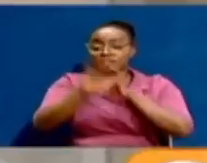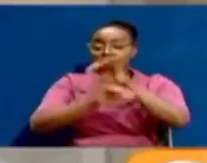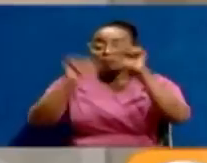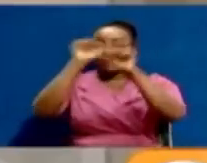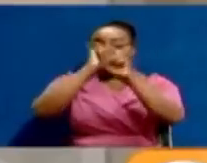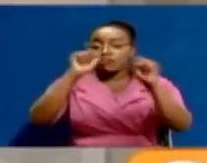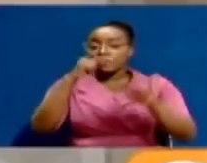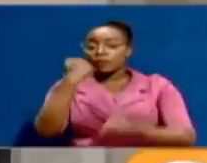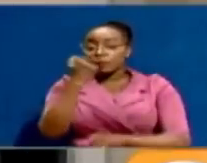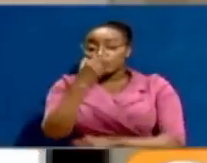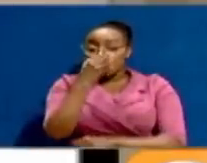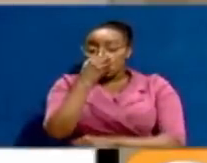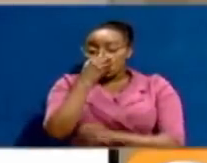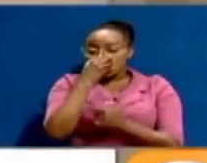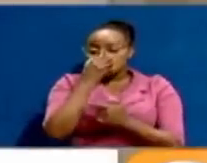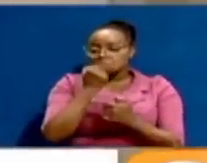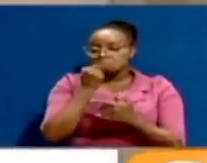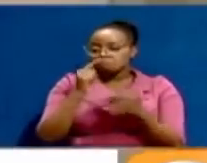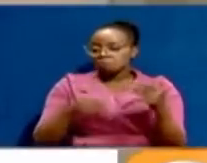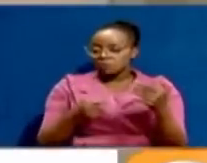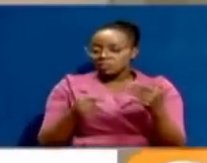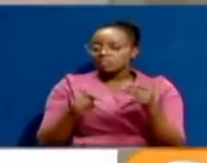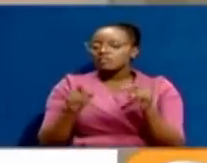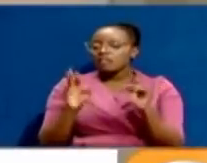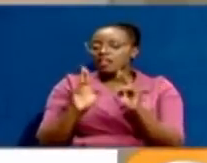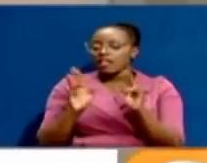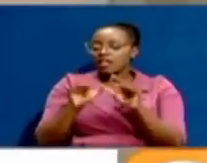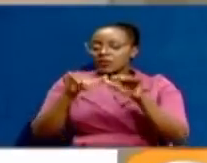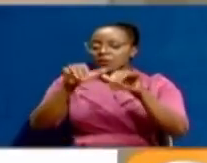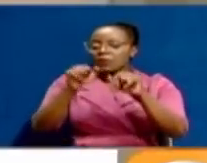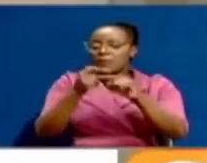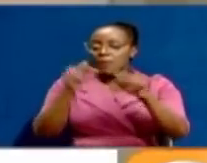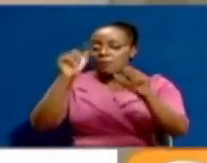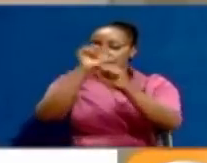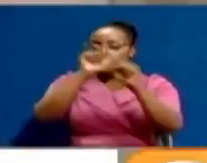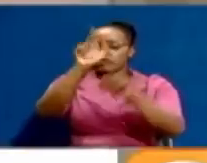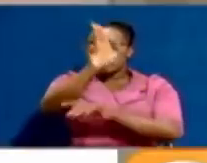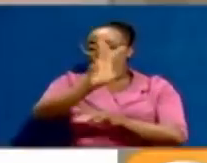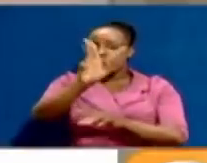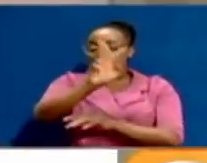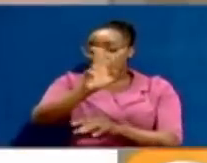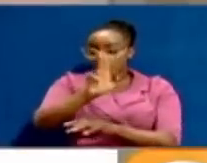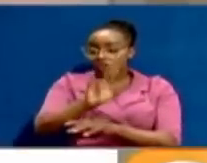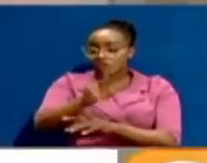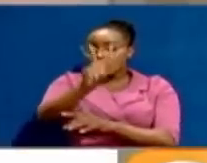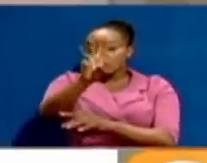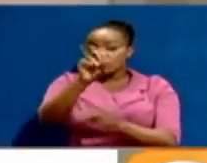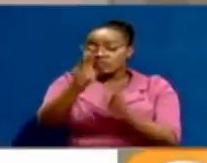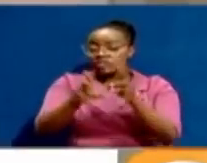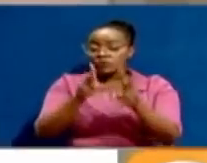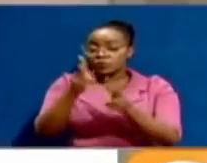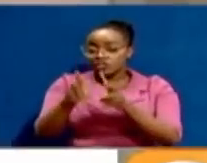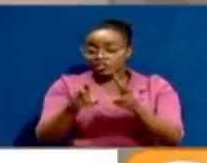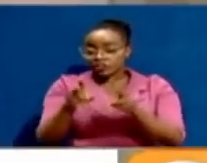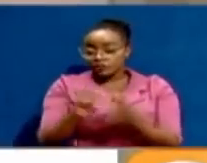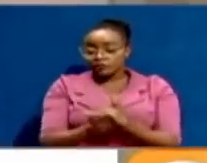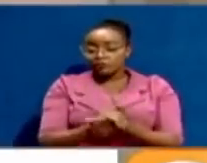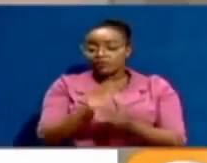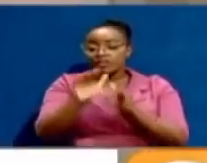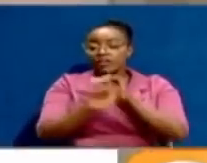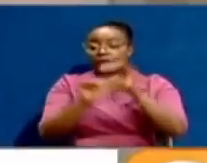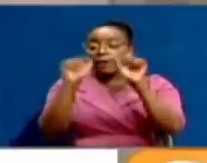Deputy President William Ruto says he is best suited to succeed President Uhuru Kenyatta in 2022.